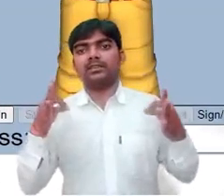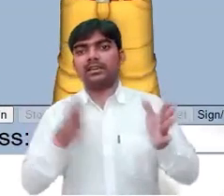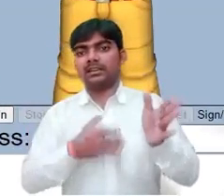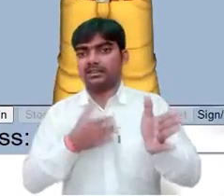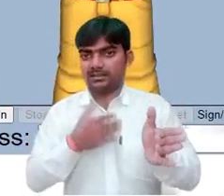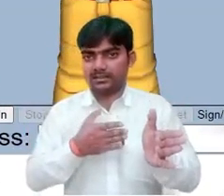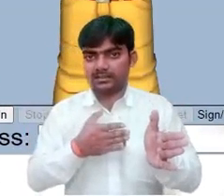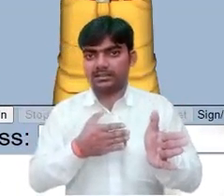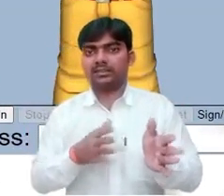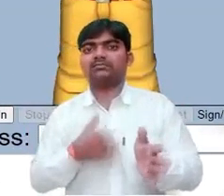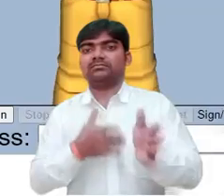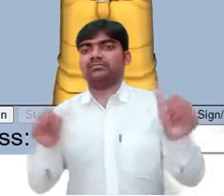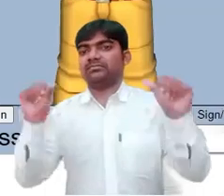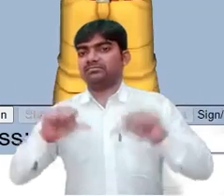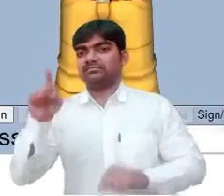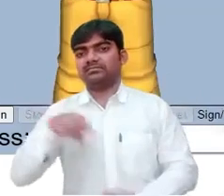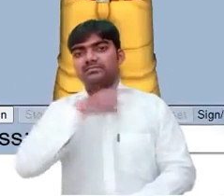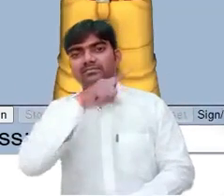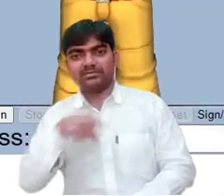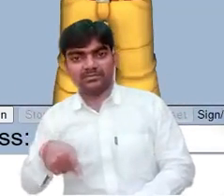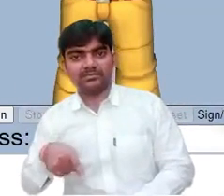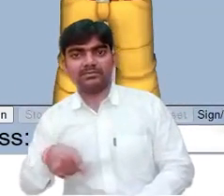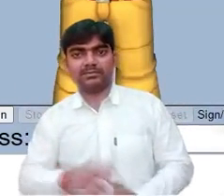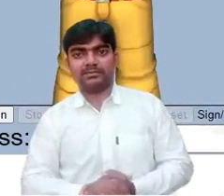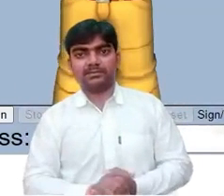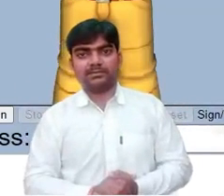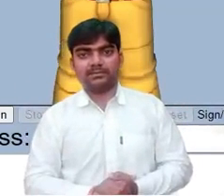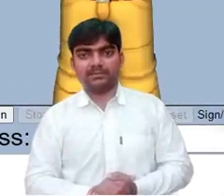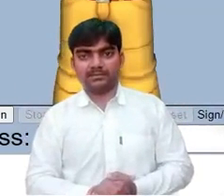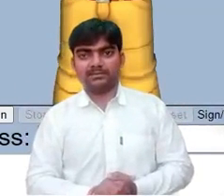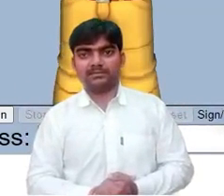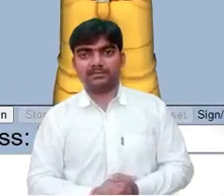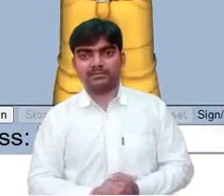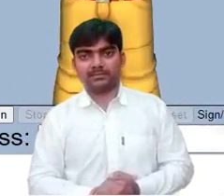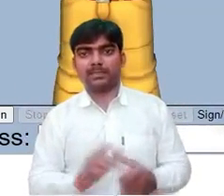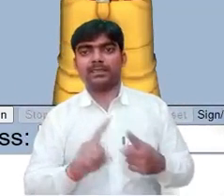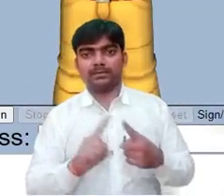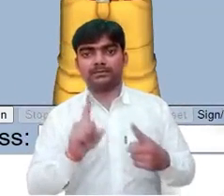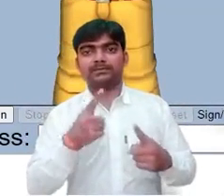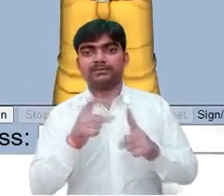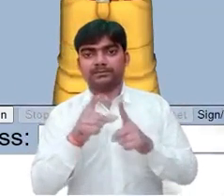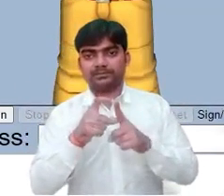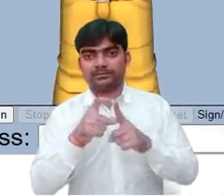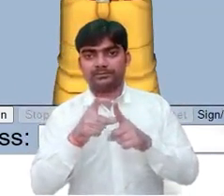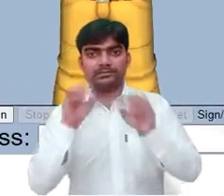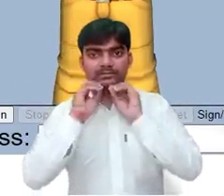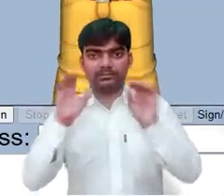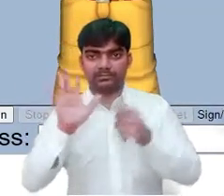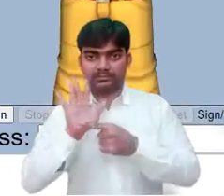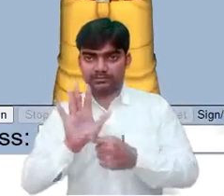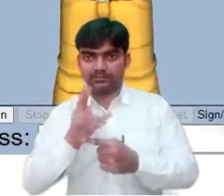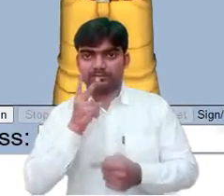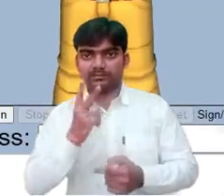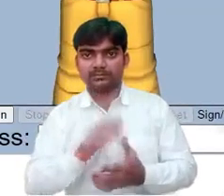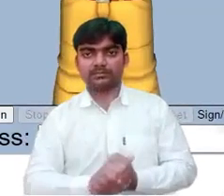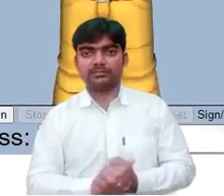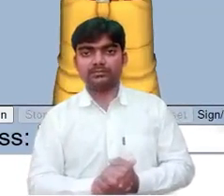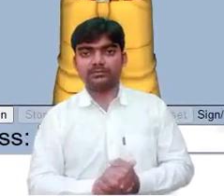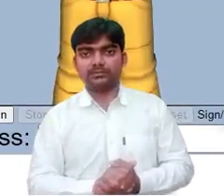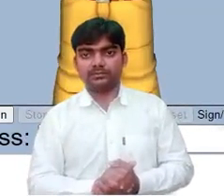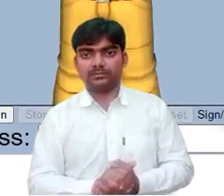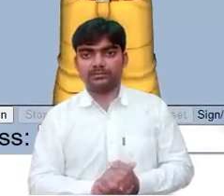to input three parameters here: platform number and the time in hours and minutes. Suppose platform number is